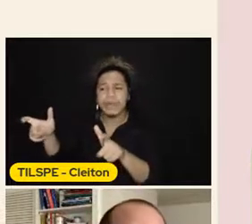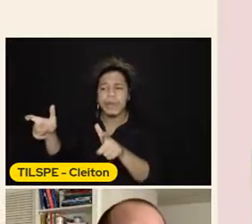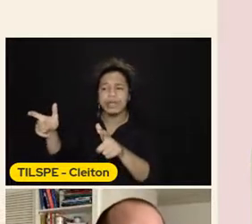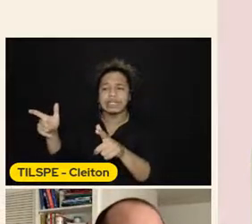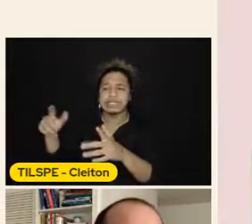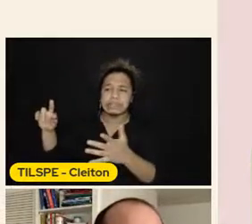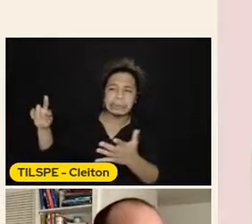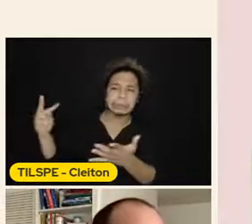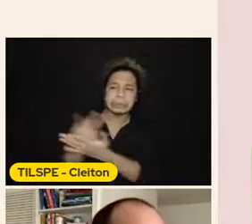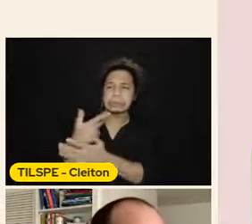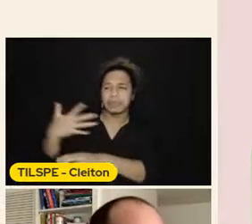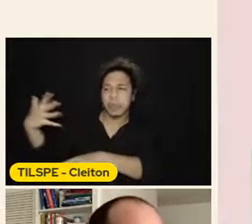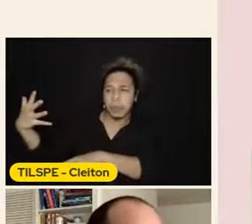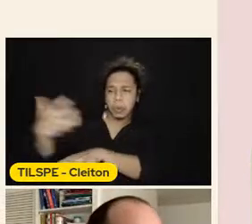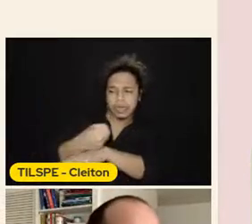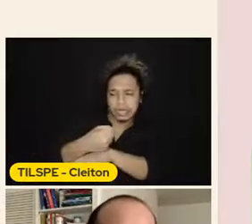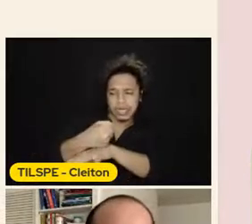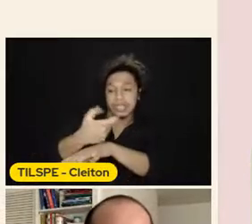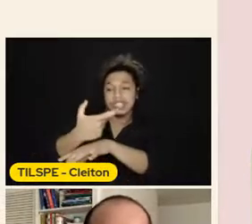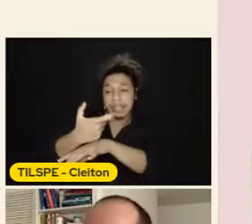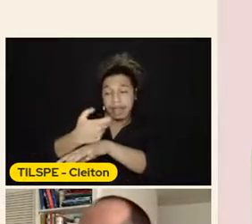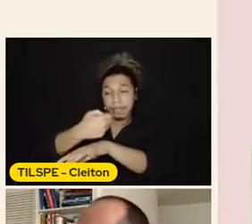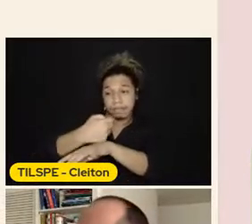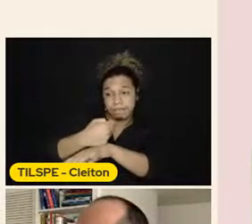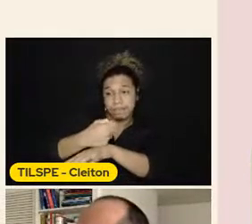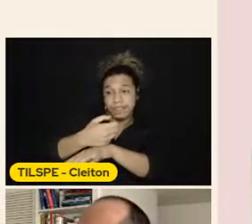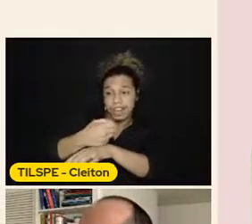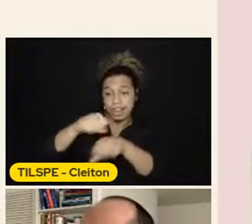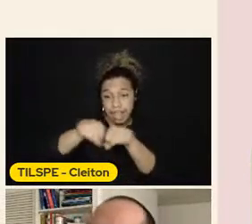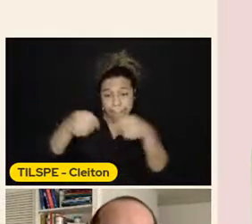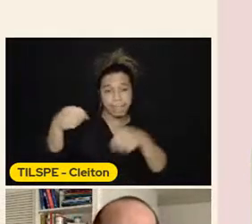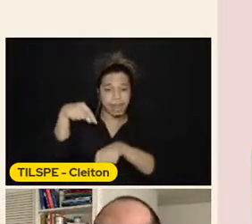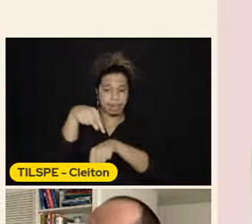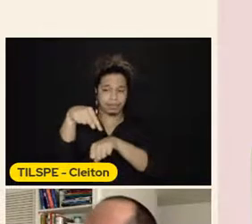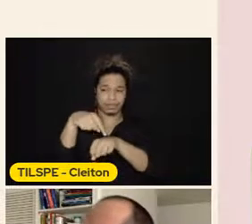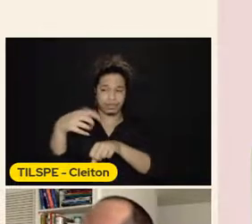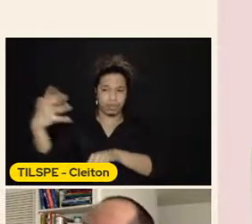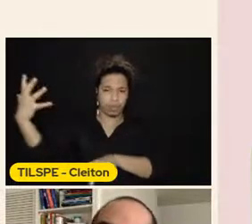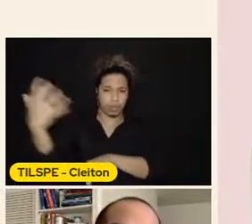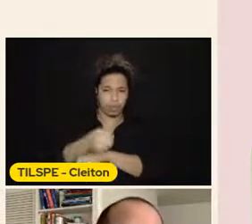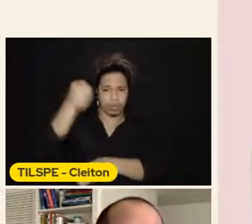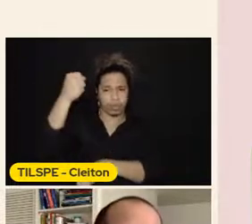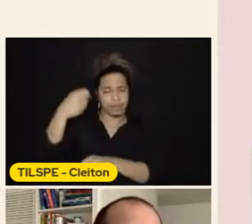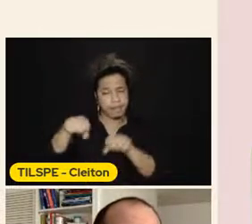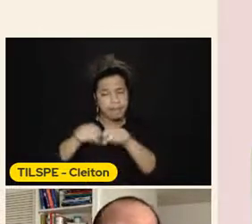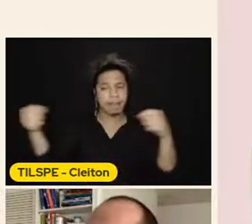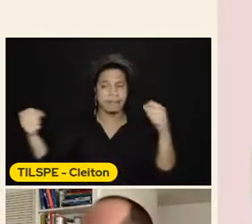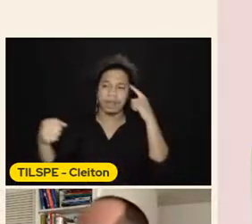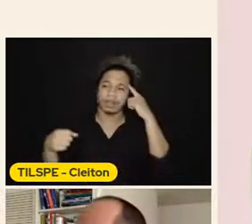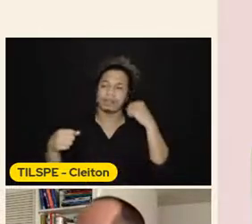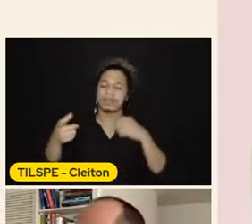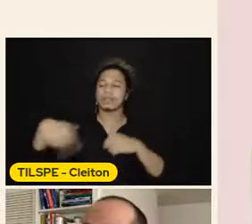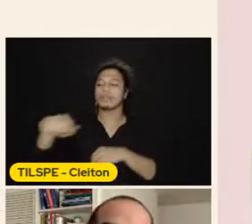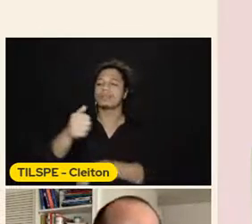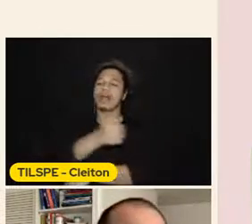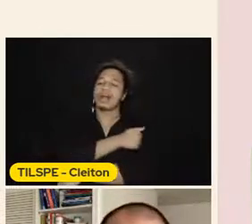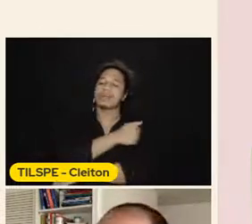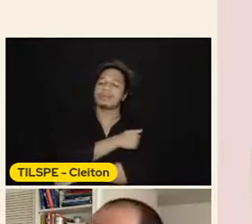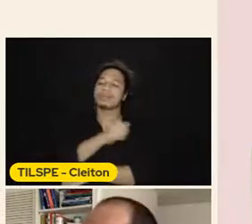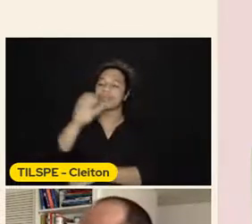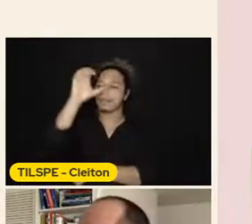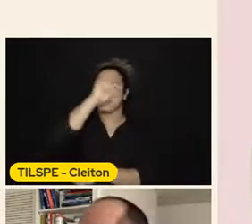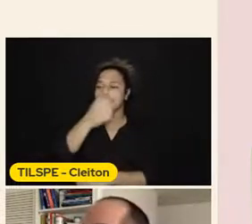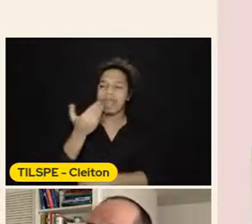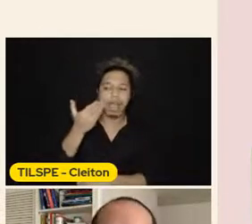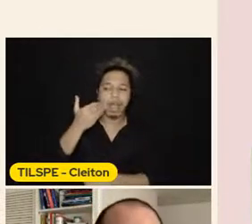What language can we use? What can we learn from this language? And then here we can say that students will learn saying verbs and